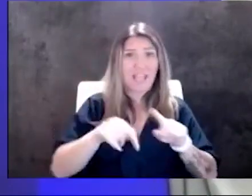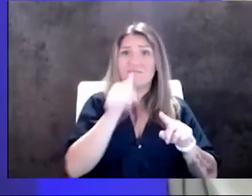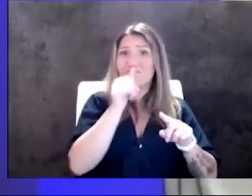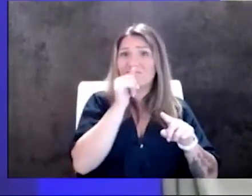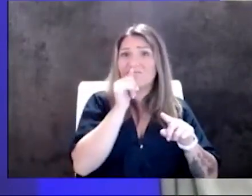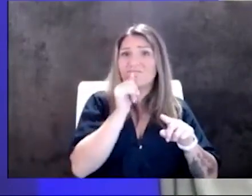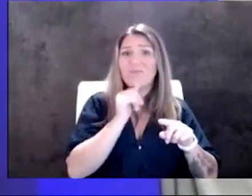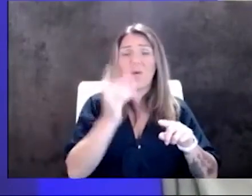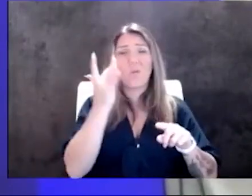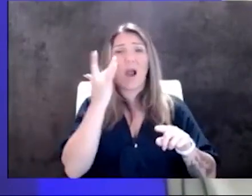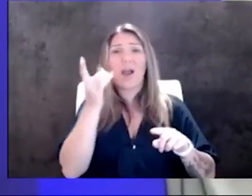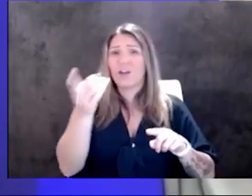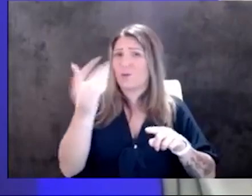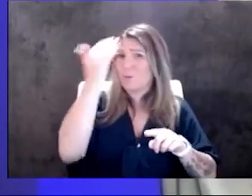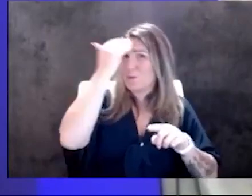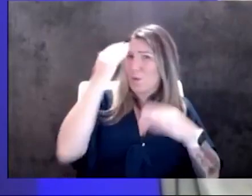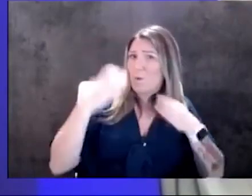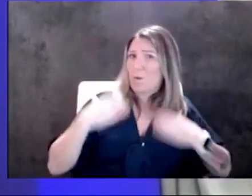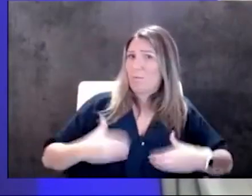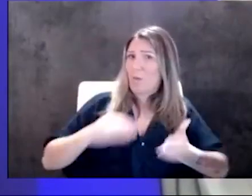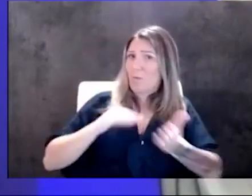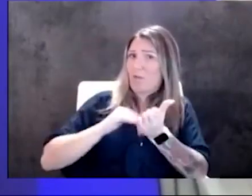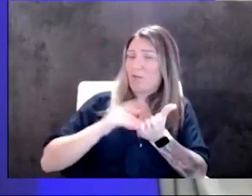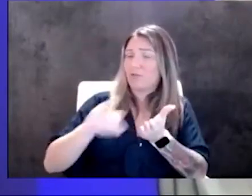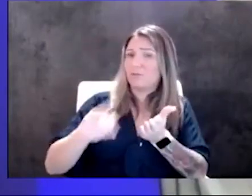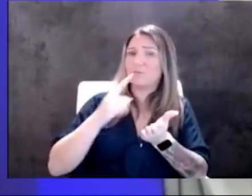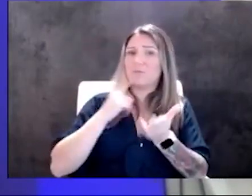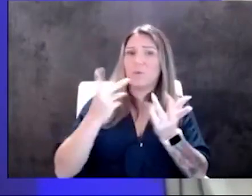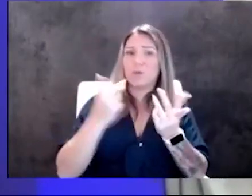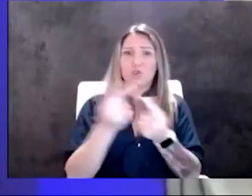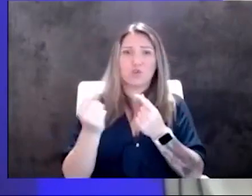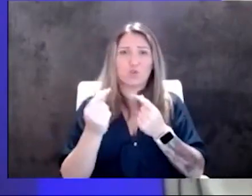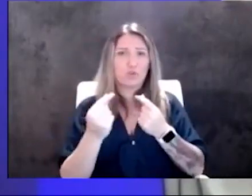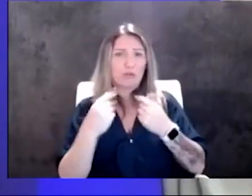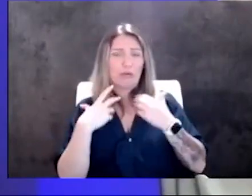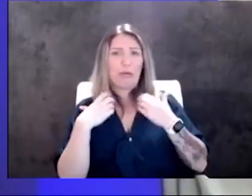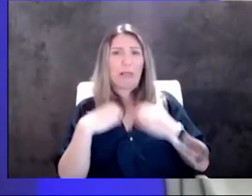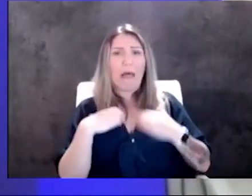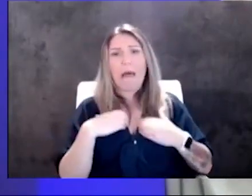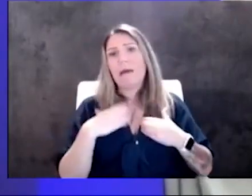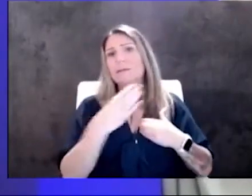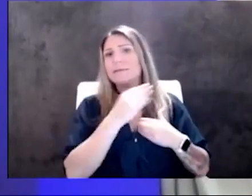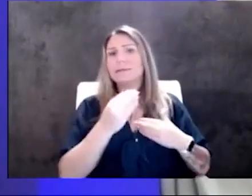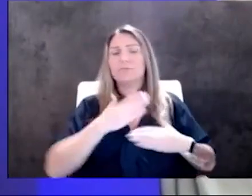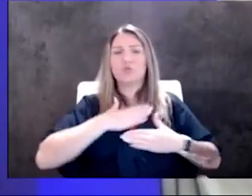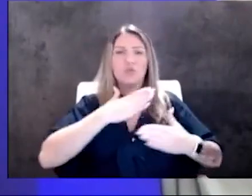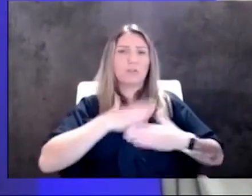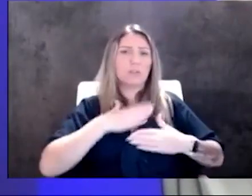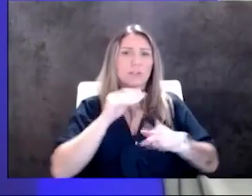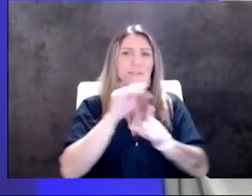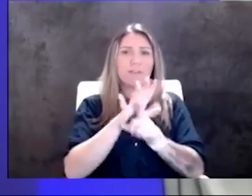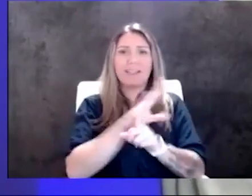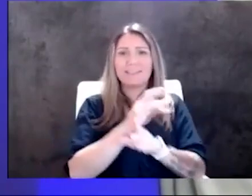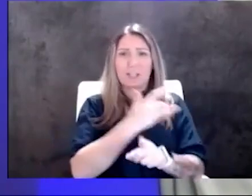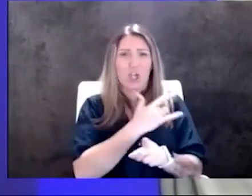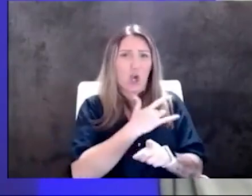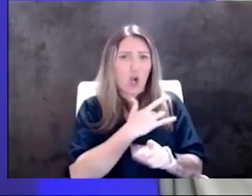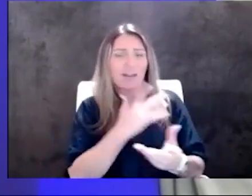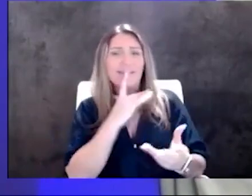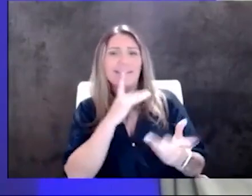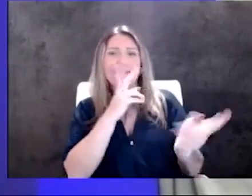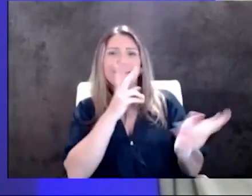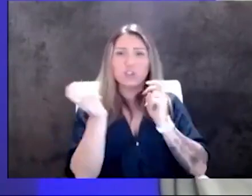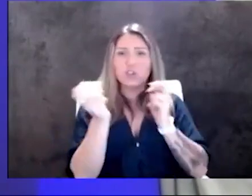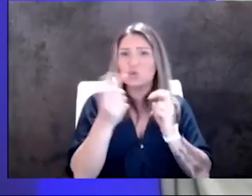As a pulmonologist, what they can do to your lungs being on those areas with the respiratory effects, and people with cardiac disease and people with GI issues. So these